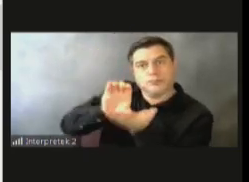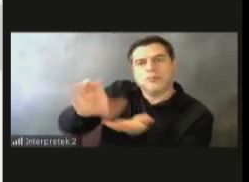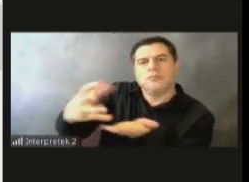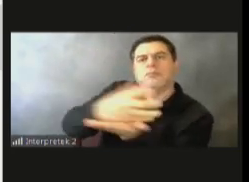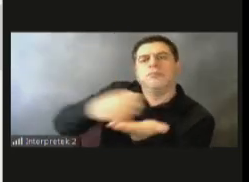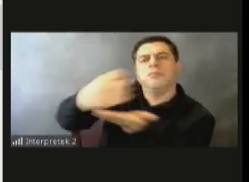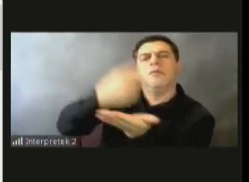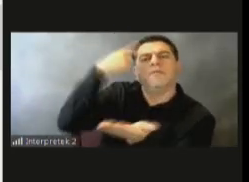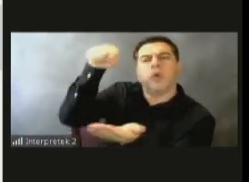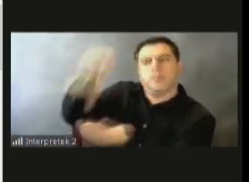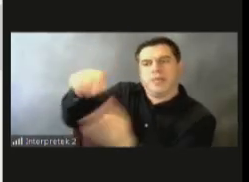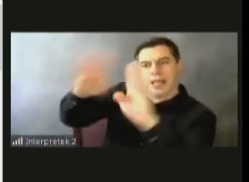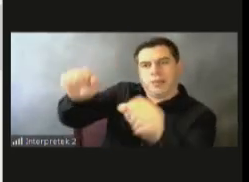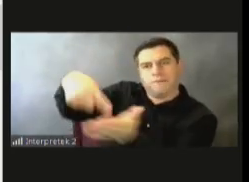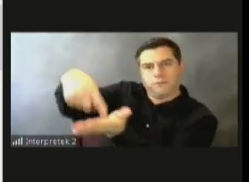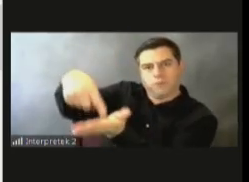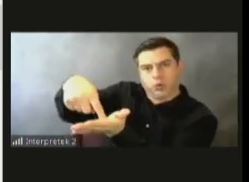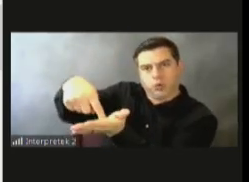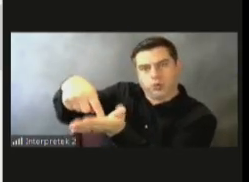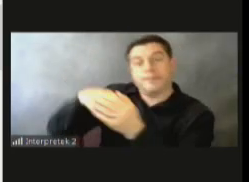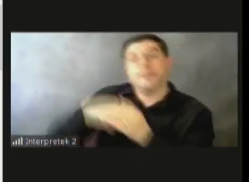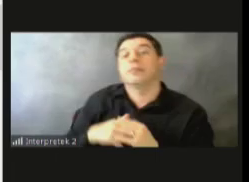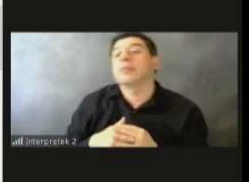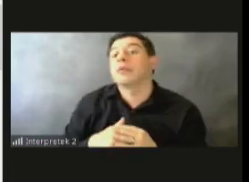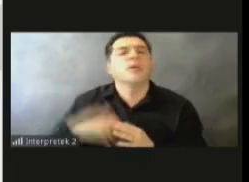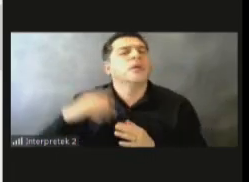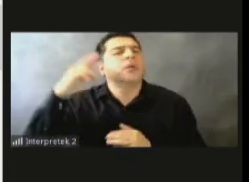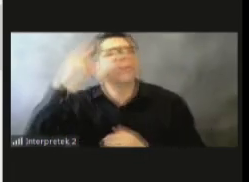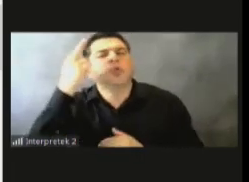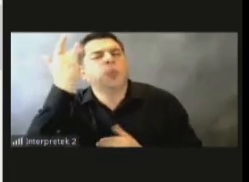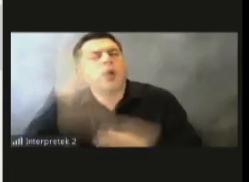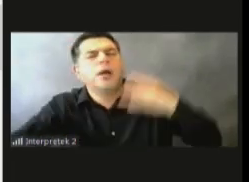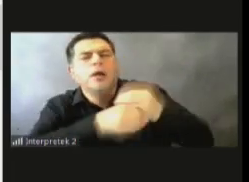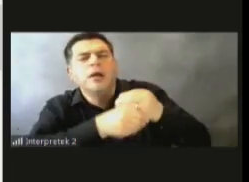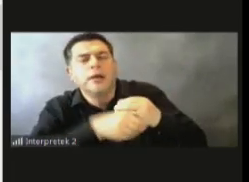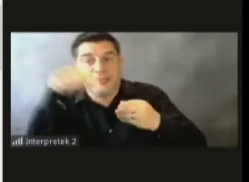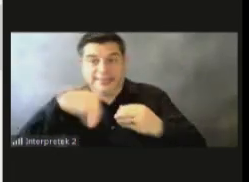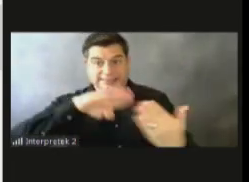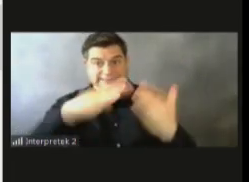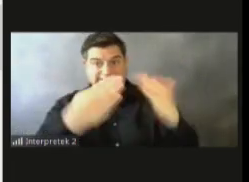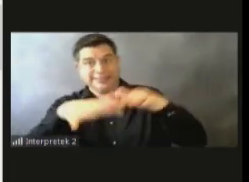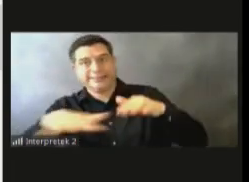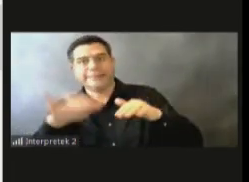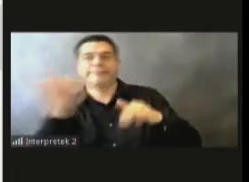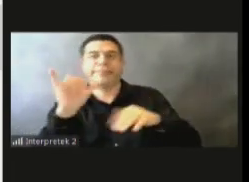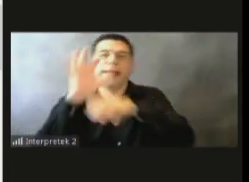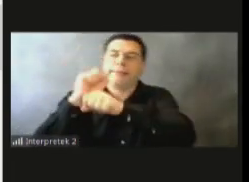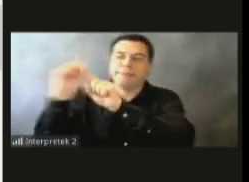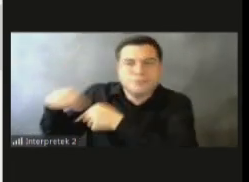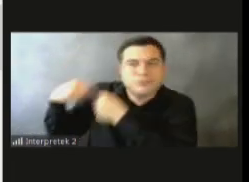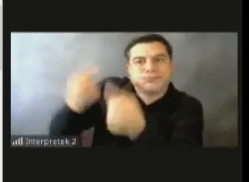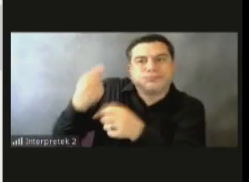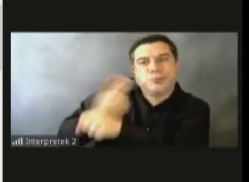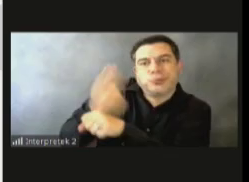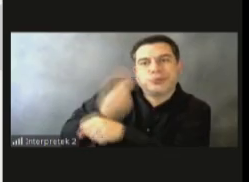the legislature has had a history of sweeping local housing dollars for other purposes, more and more local governments are starting to use their